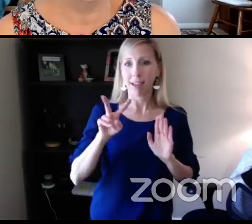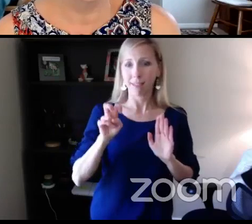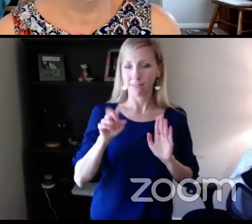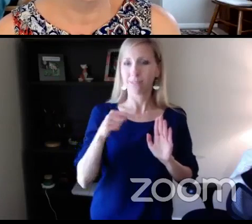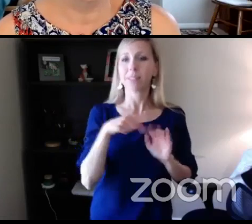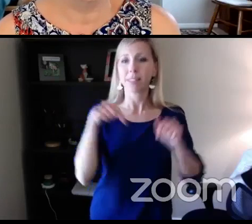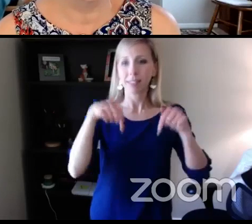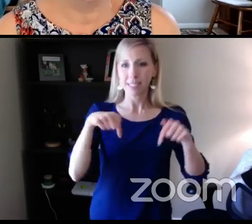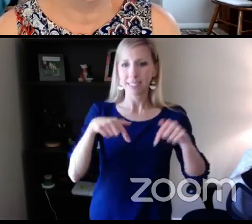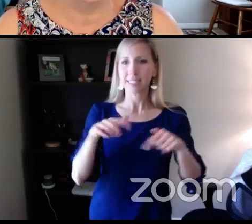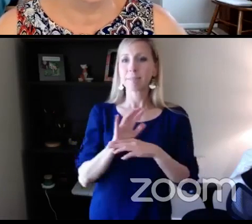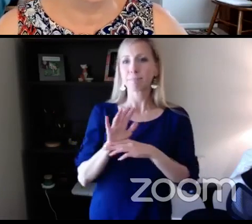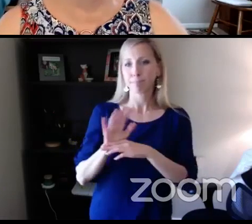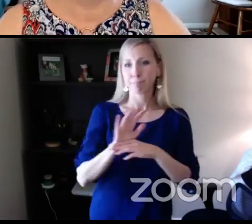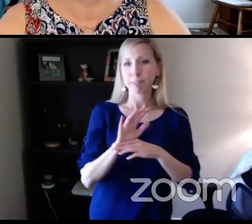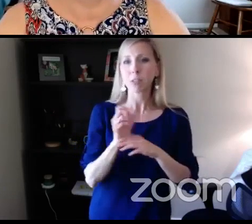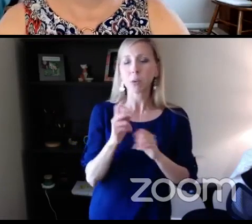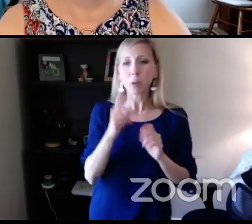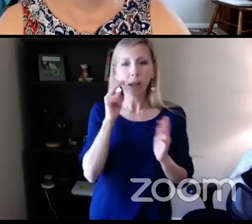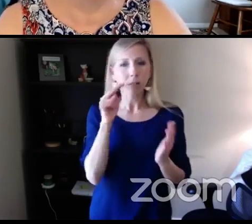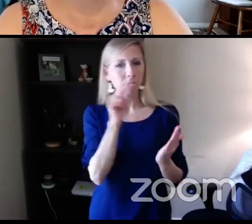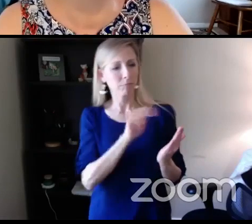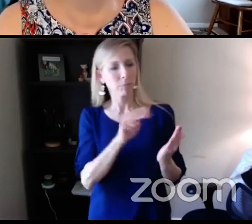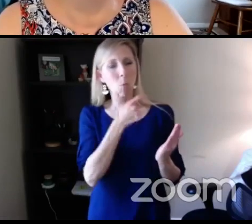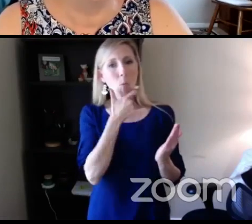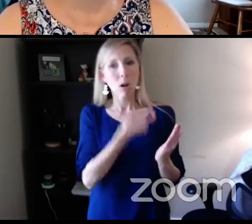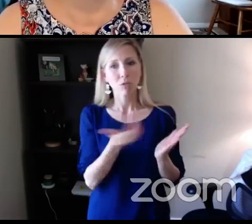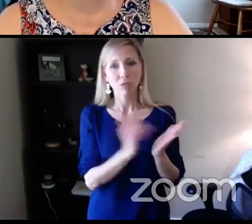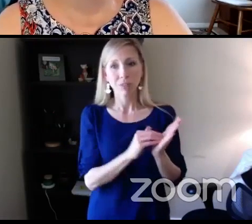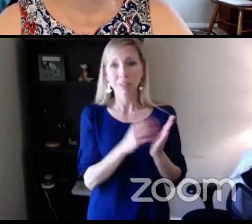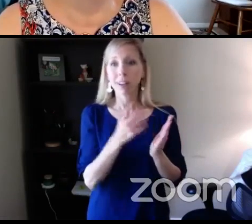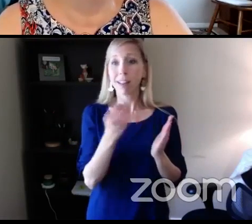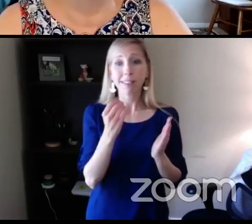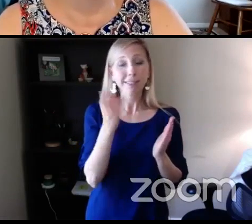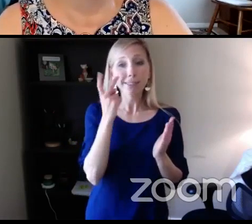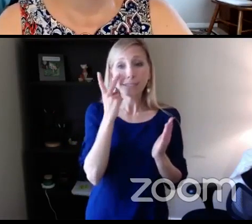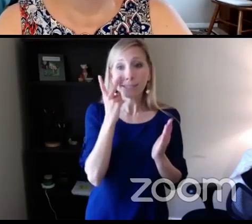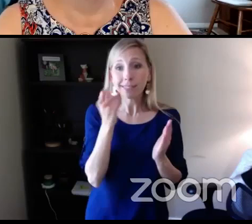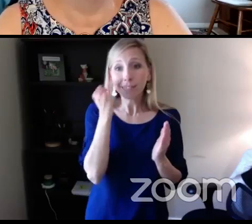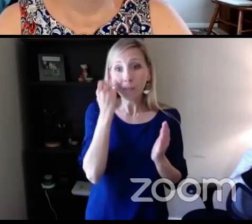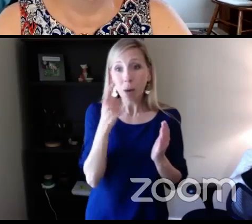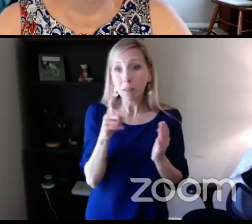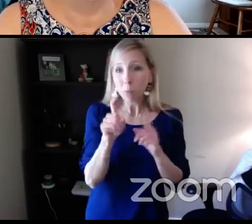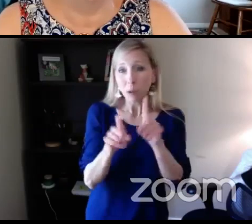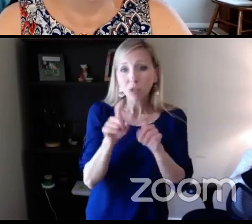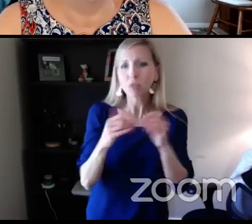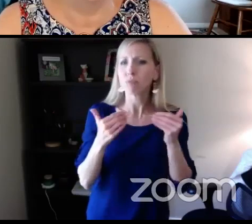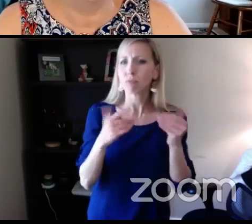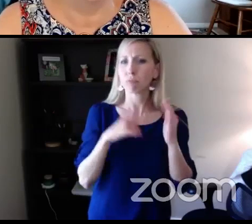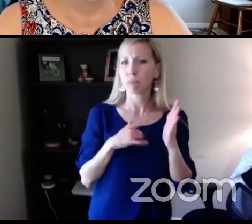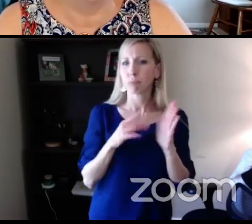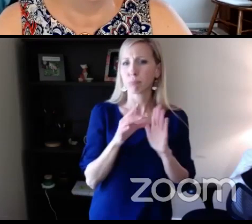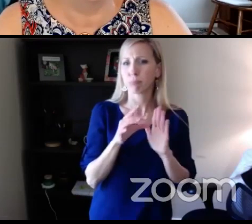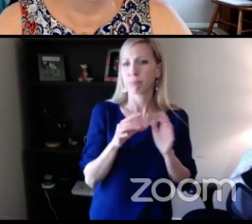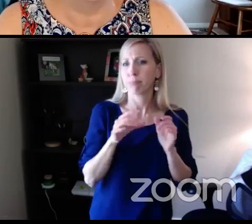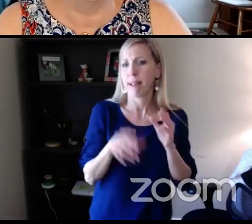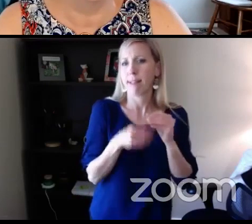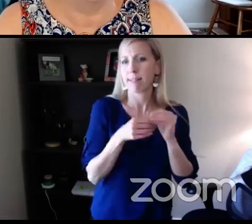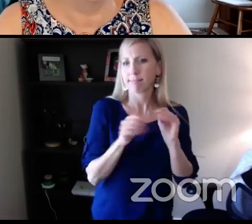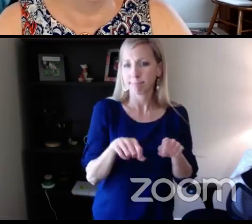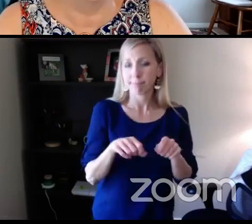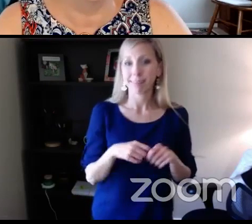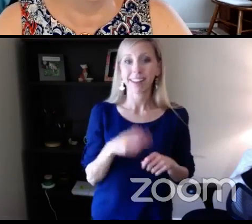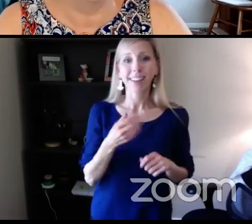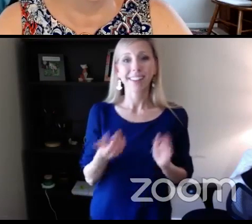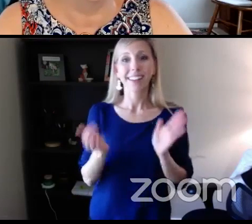this and ask any questions there on that post. We also want to remind you that this session today will be